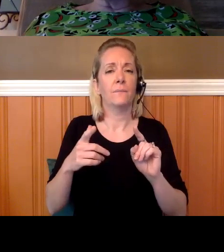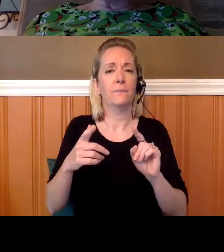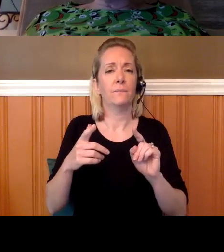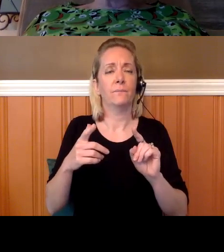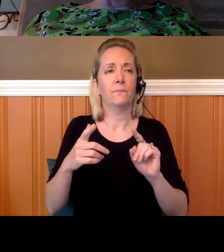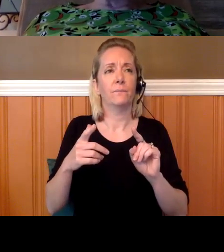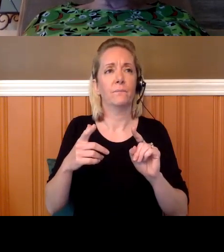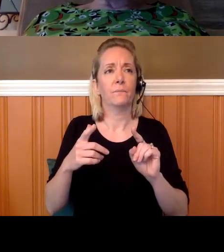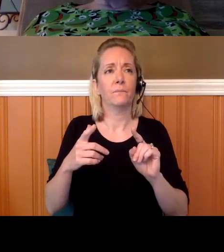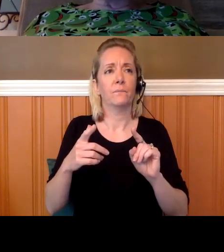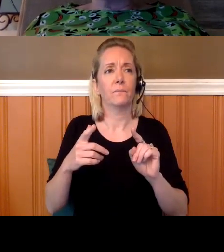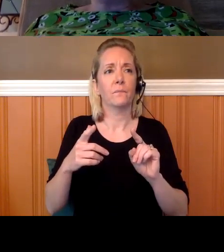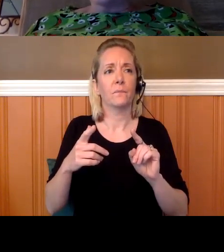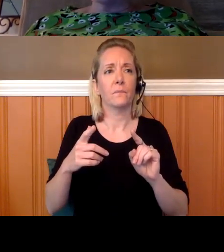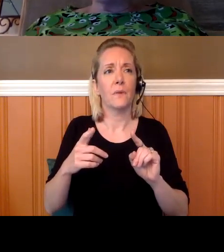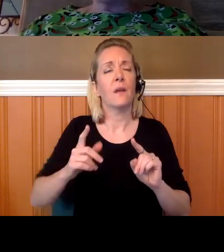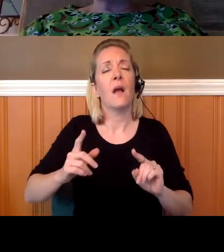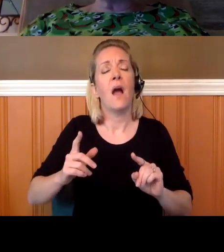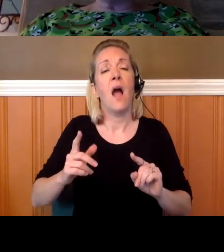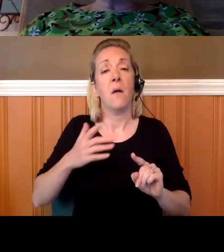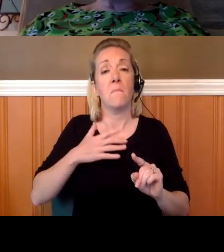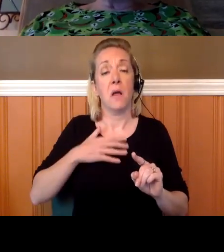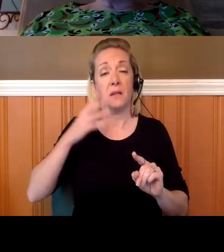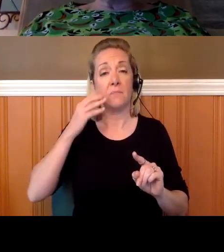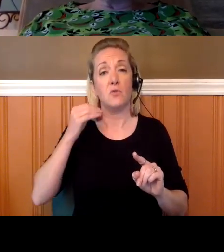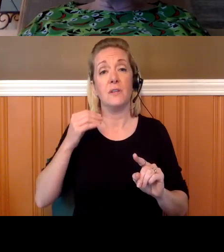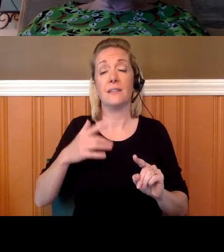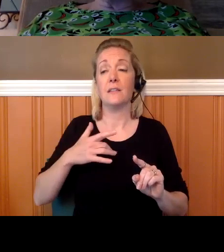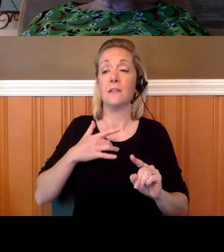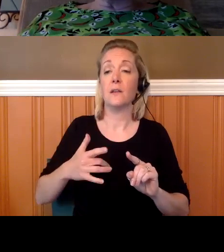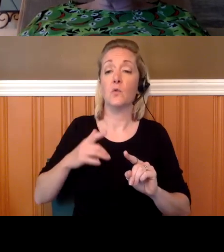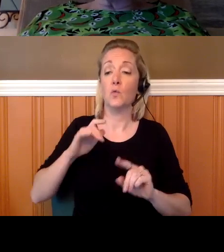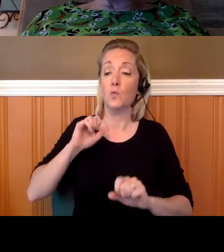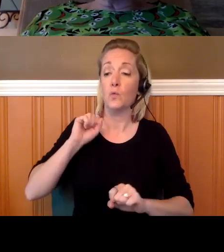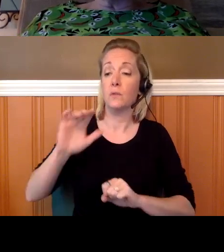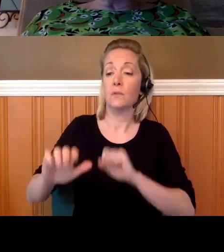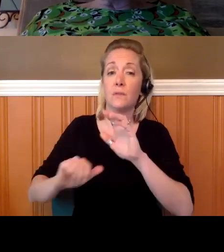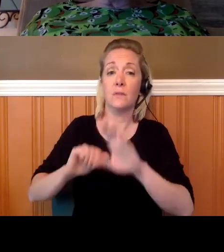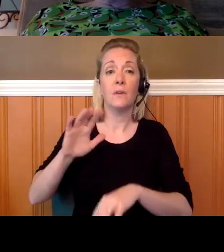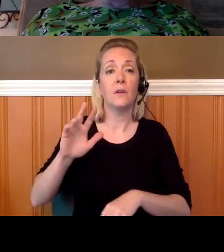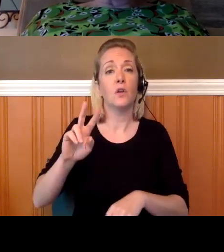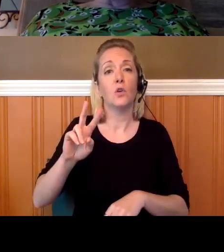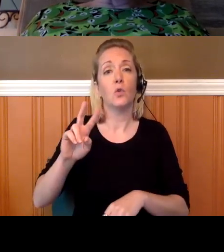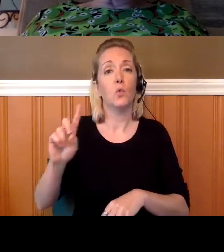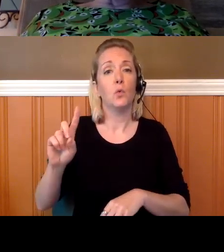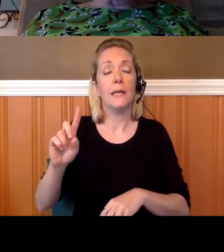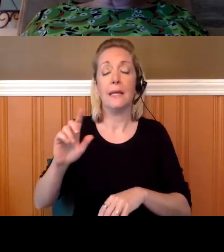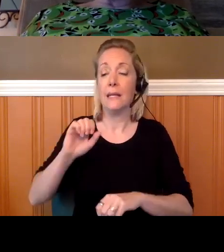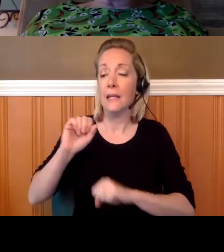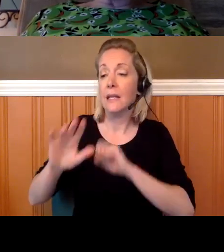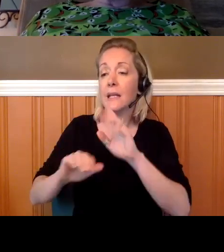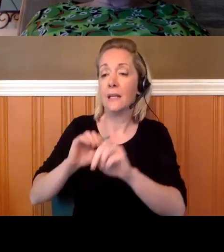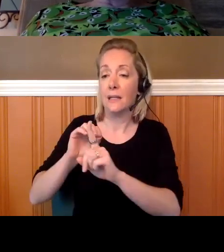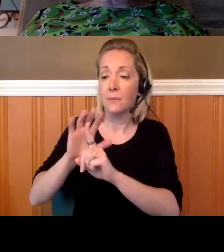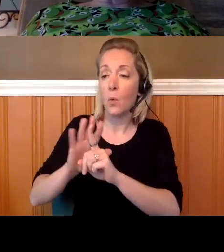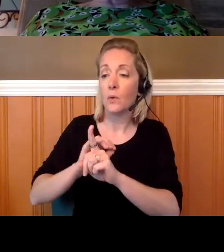is they throw 2D materials at children and it hasn't been taught, and the children fail